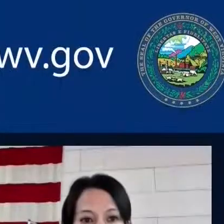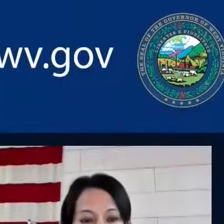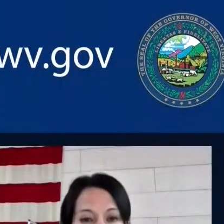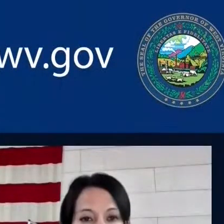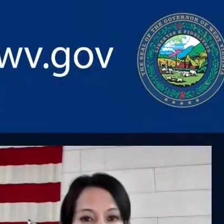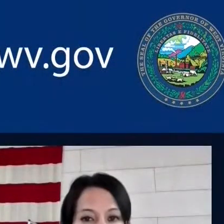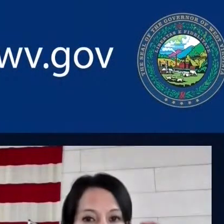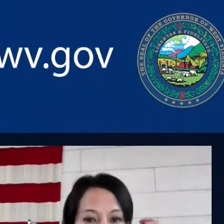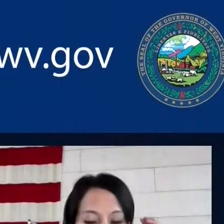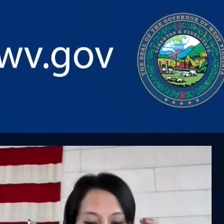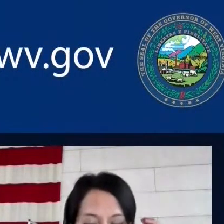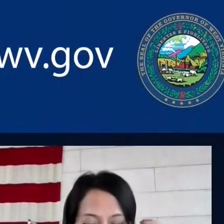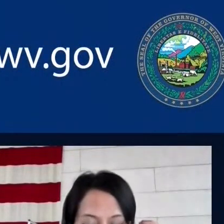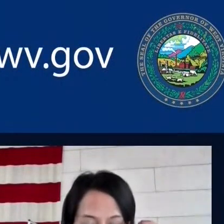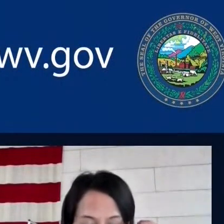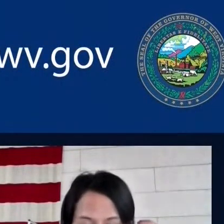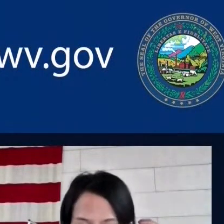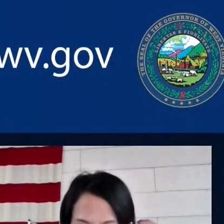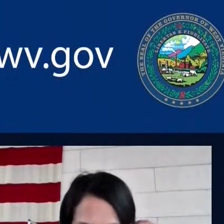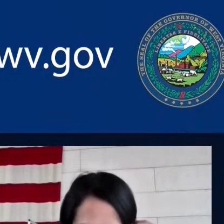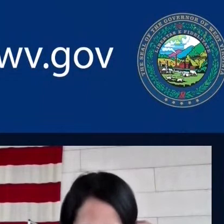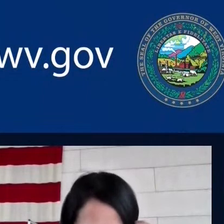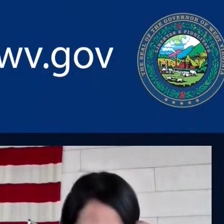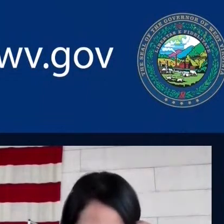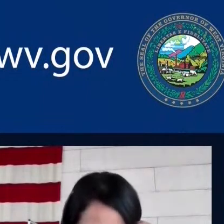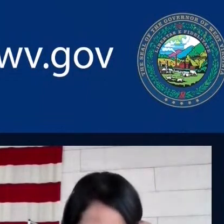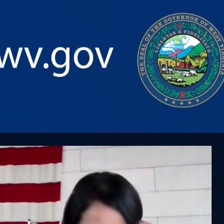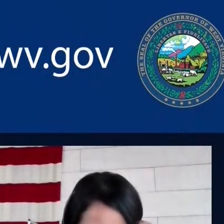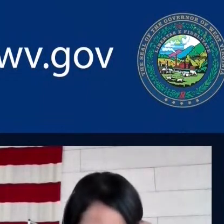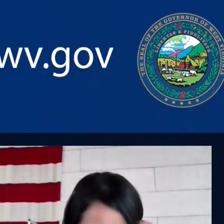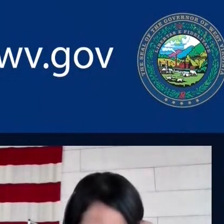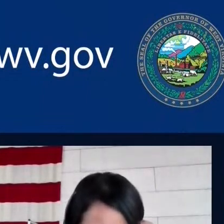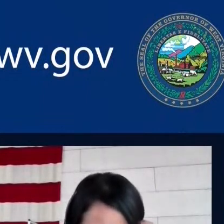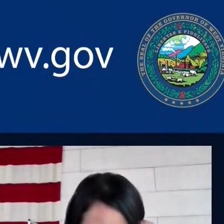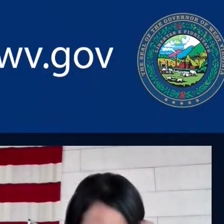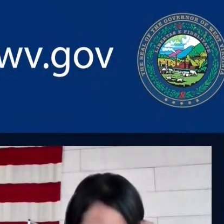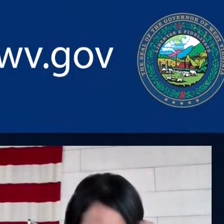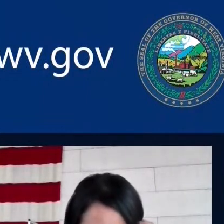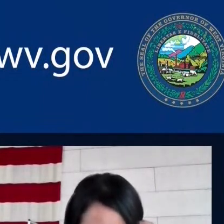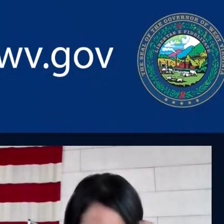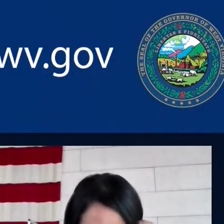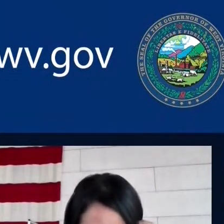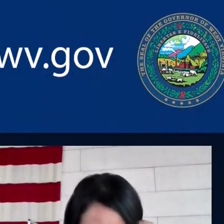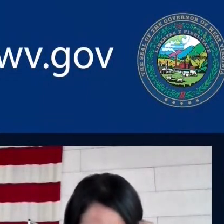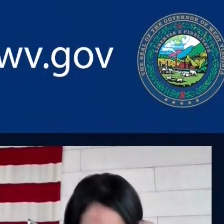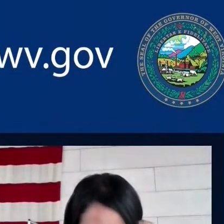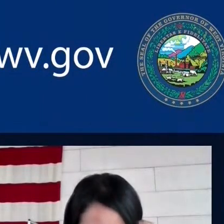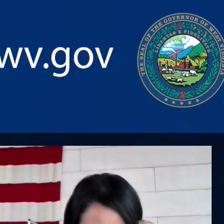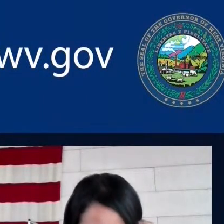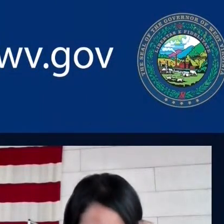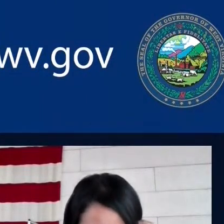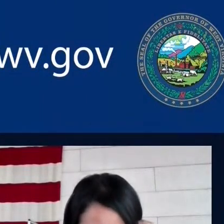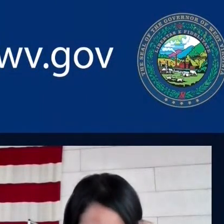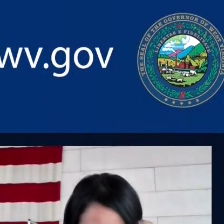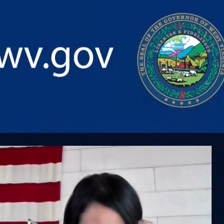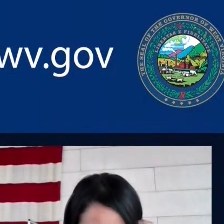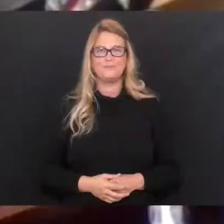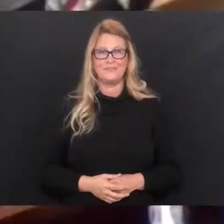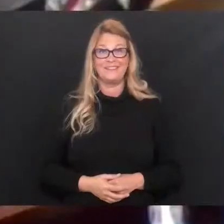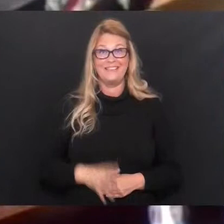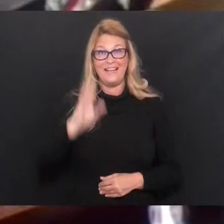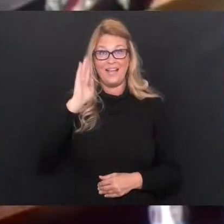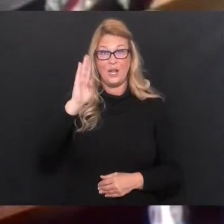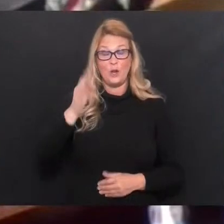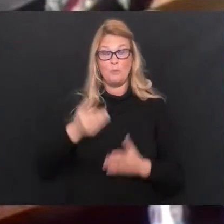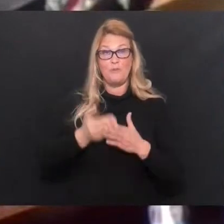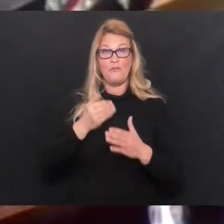Thanks, Joanne. Our next question will be from David Beard with the Dominion Post. Hi. Before I get to my question,